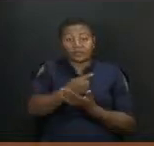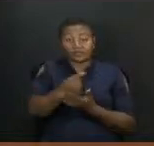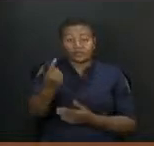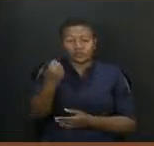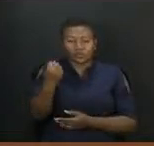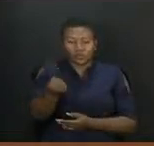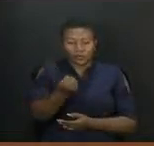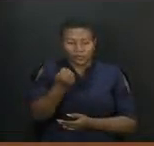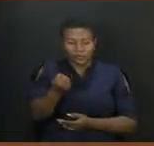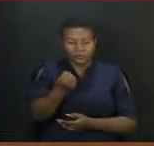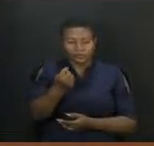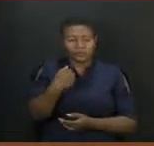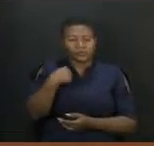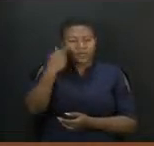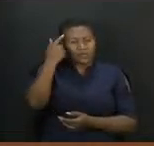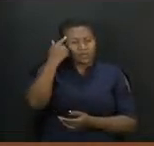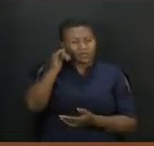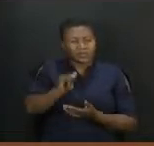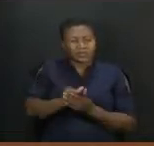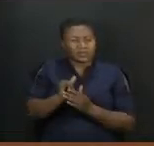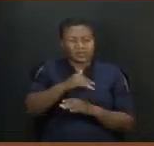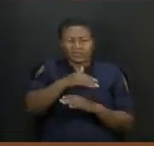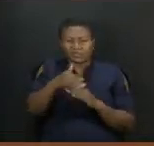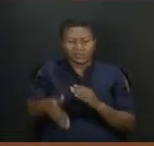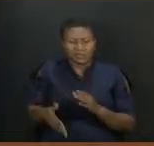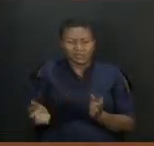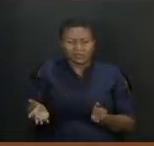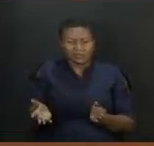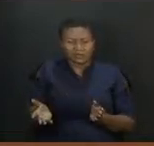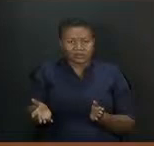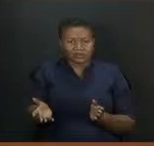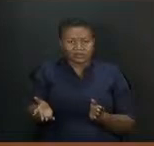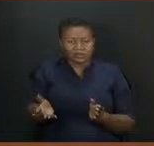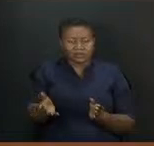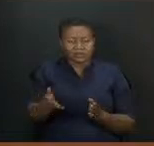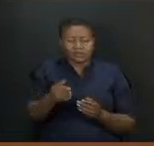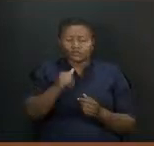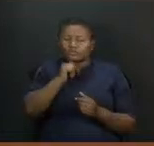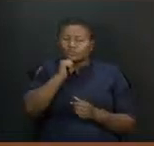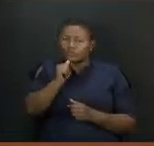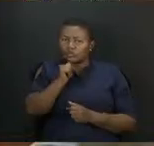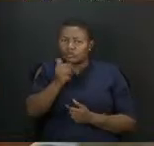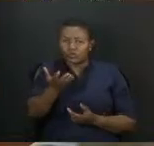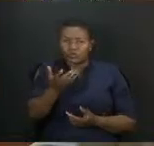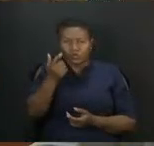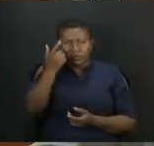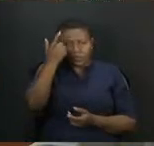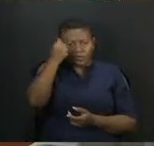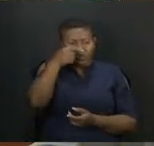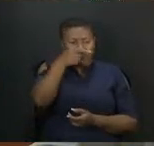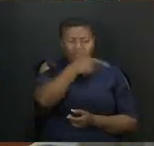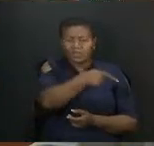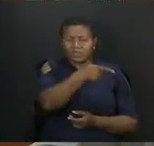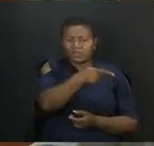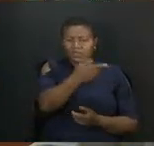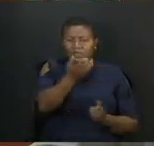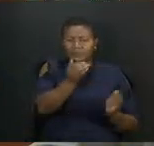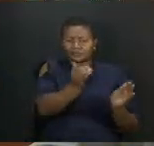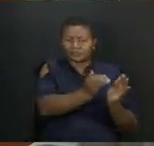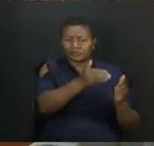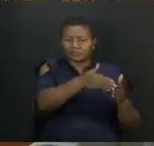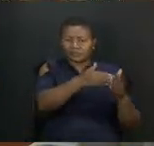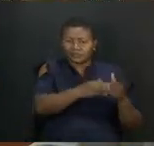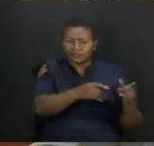think that puts the matter to rest. Mr. Speaker, it does not. He's urging that it be brought tomorrow, Friday. And I want to